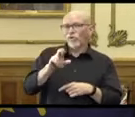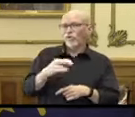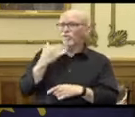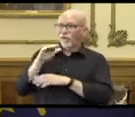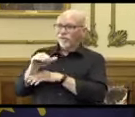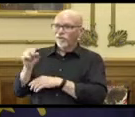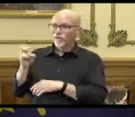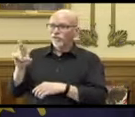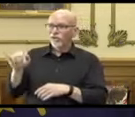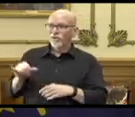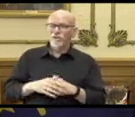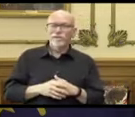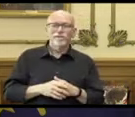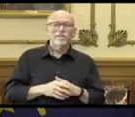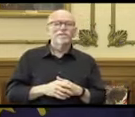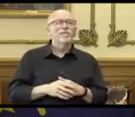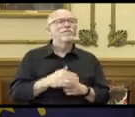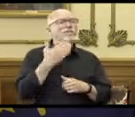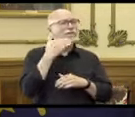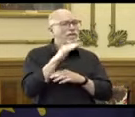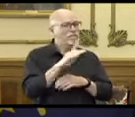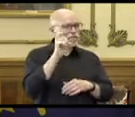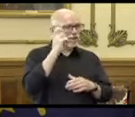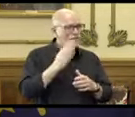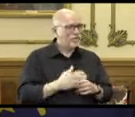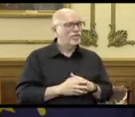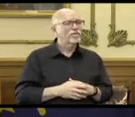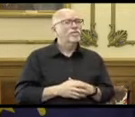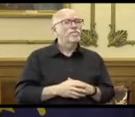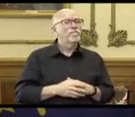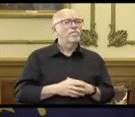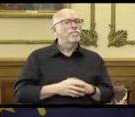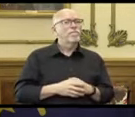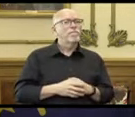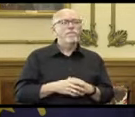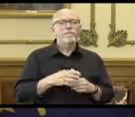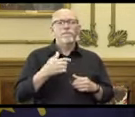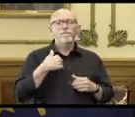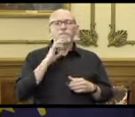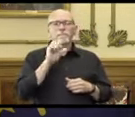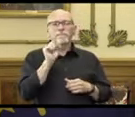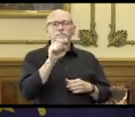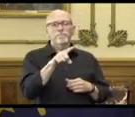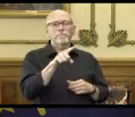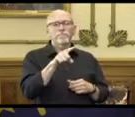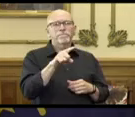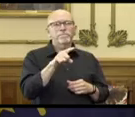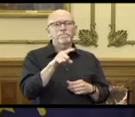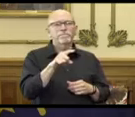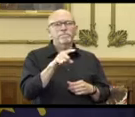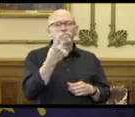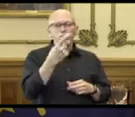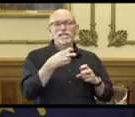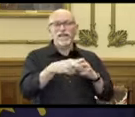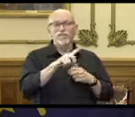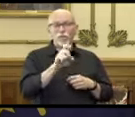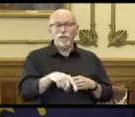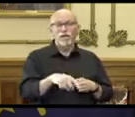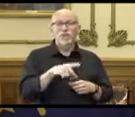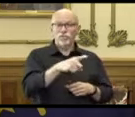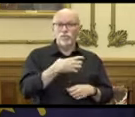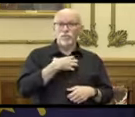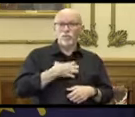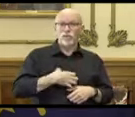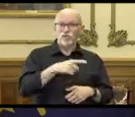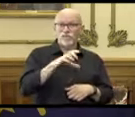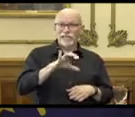Sherry. Good afternoon, Governor. I am going to ask you one tough question is, do you wish you had done